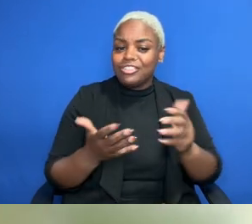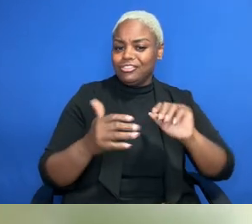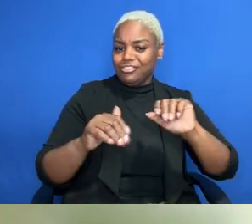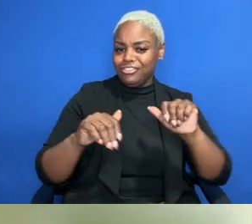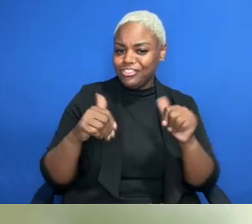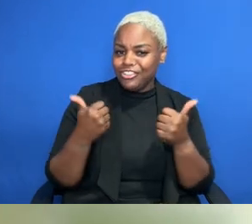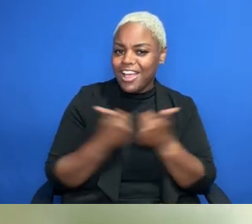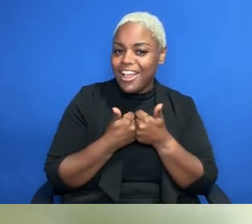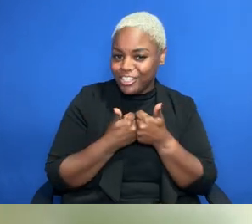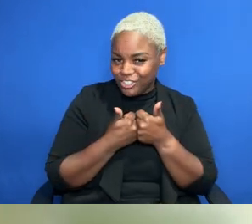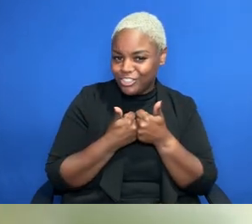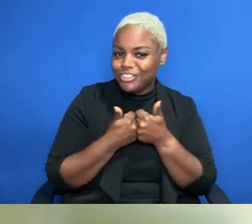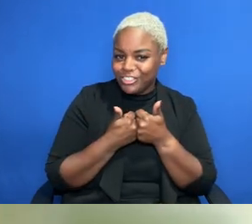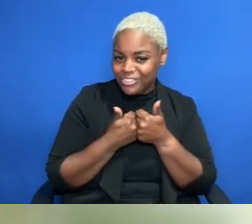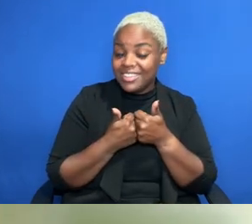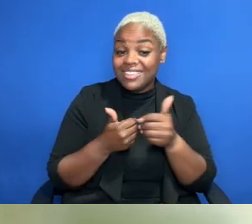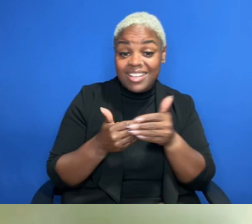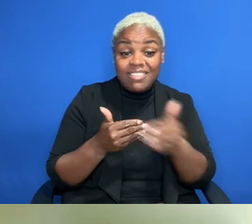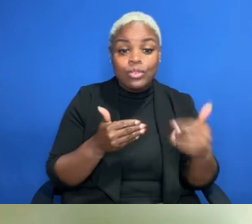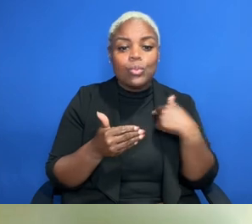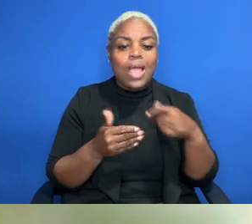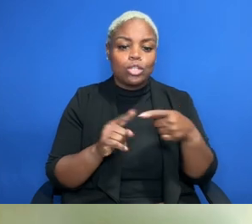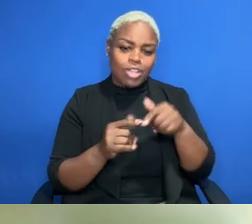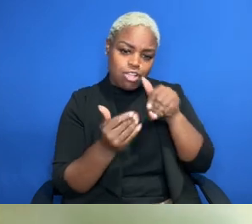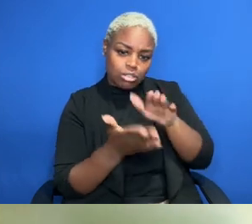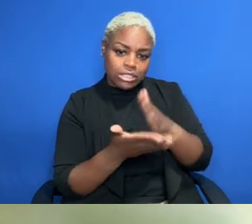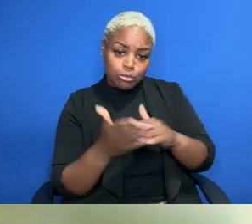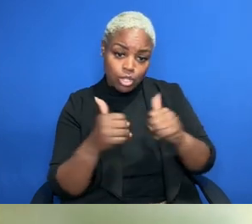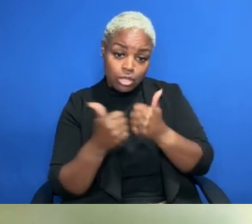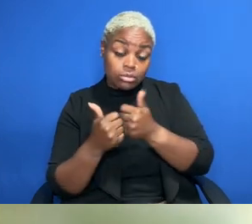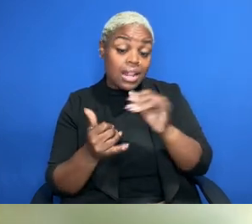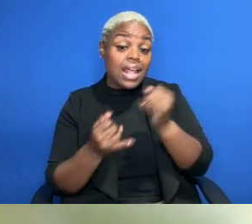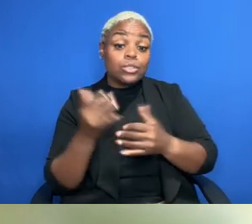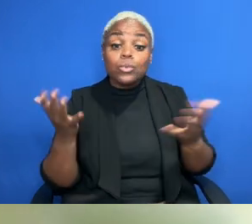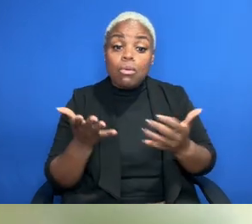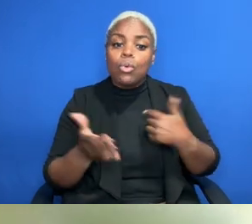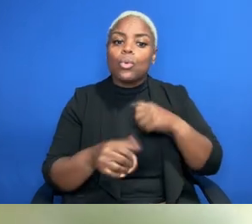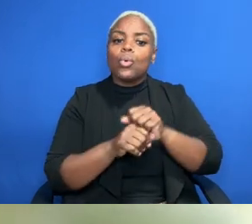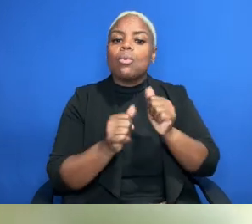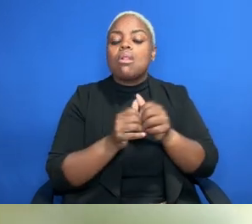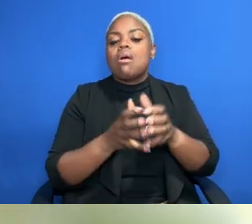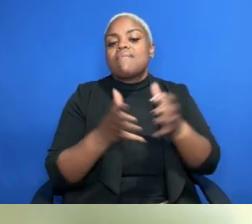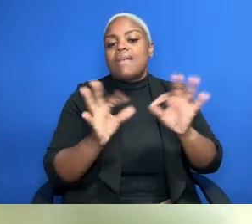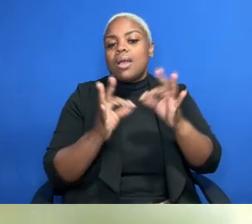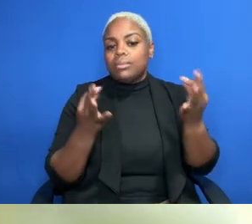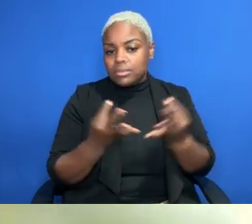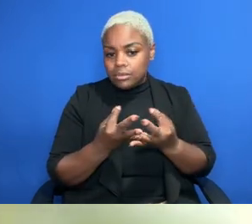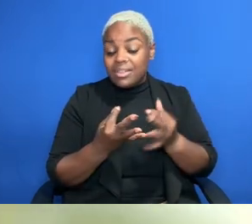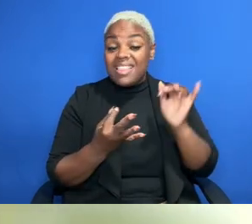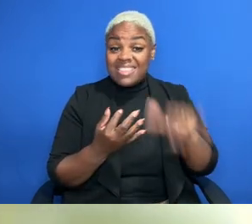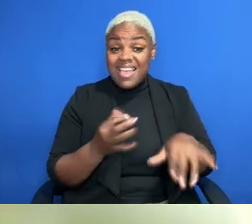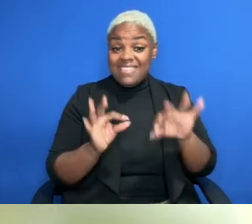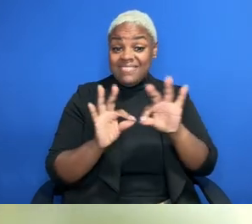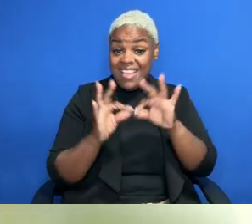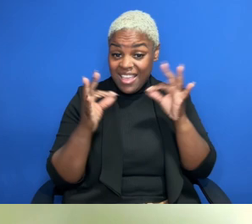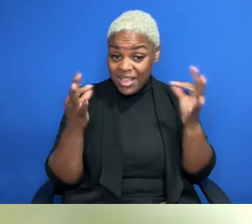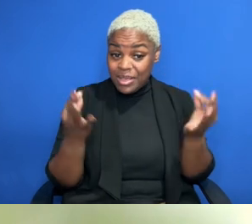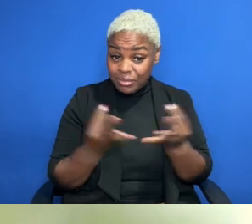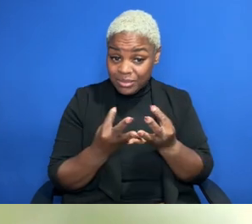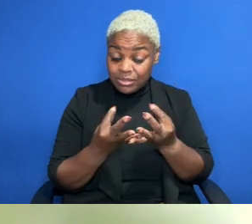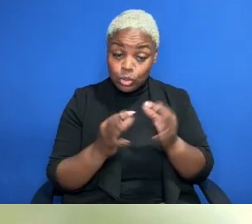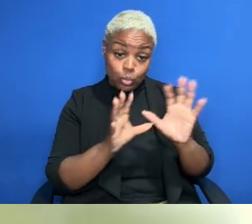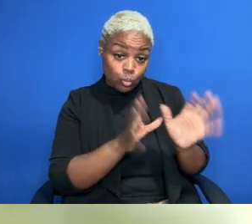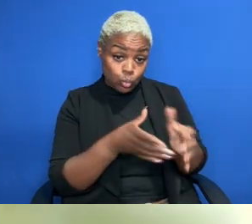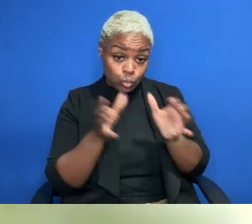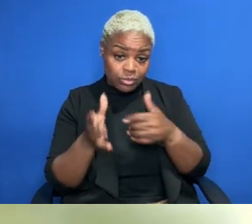have challenges ahead and we need to address those challenges. And the last thing is I work a lot with families